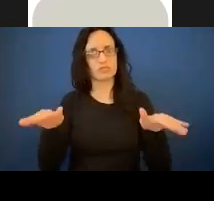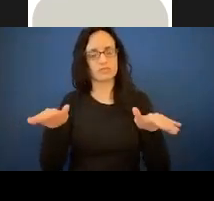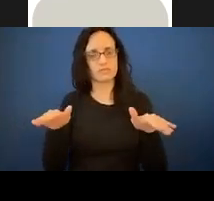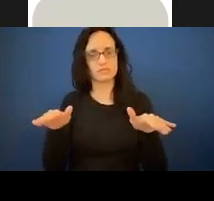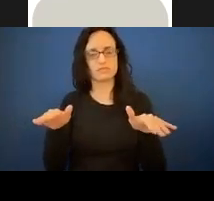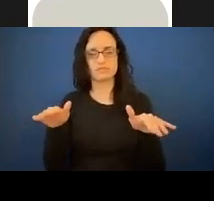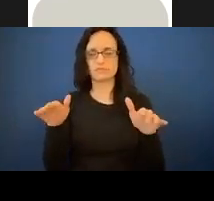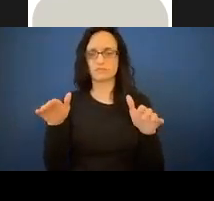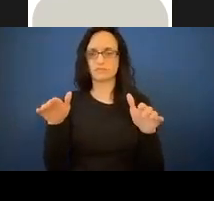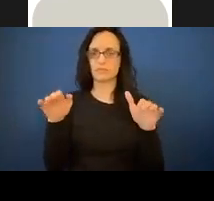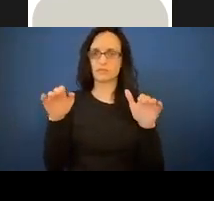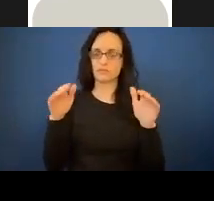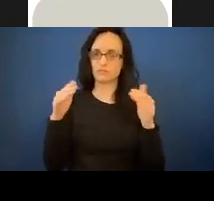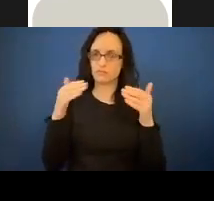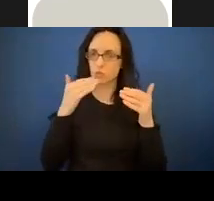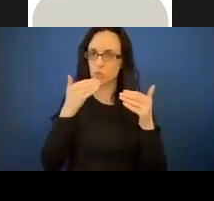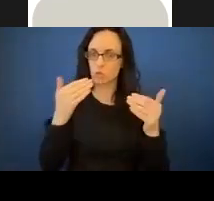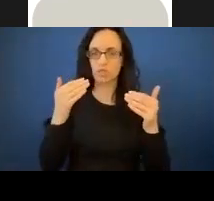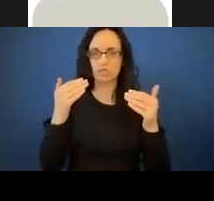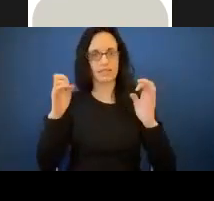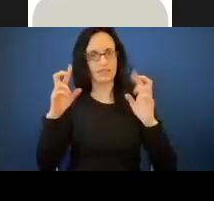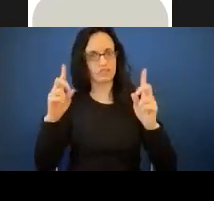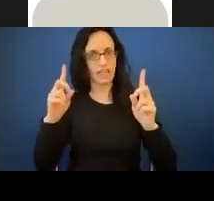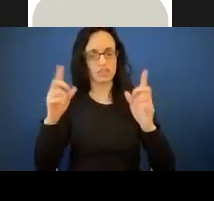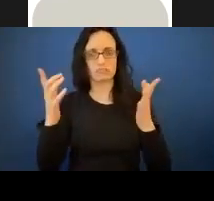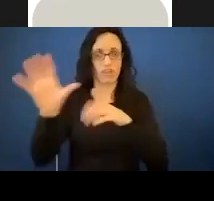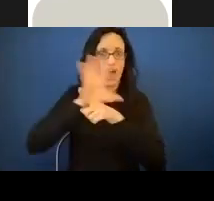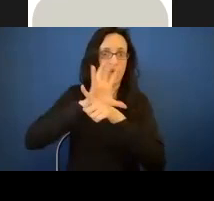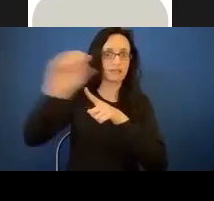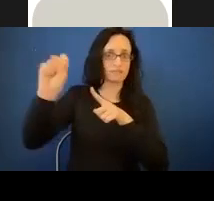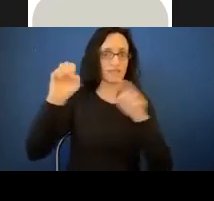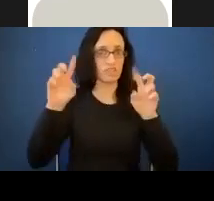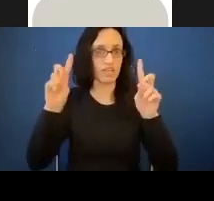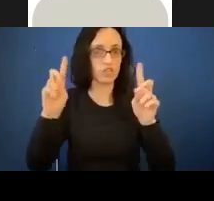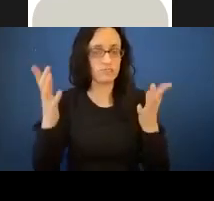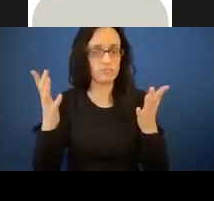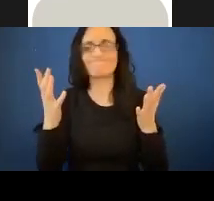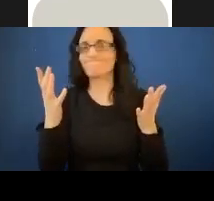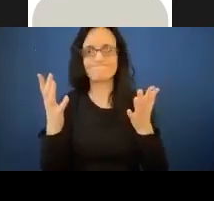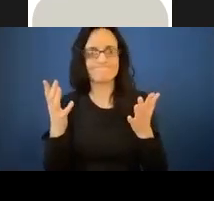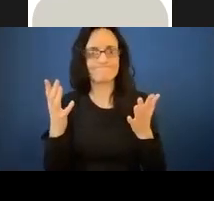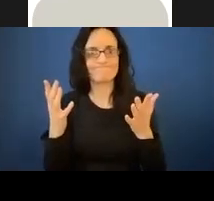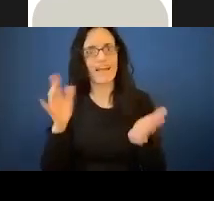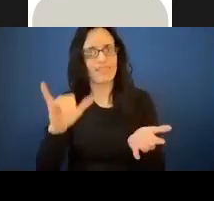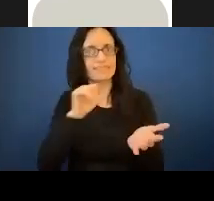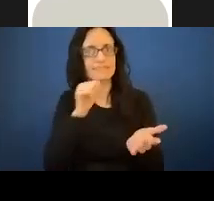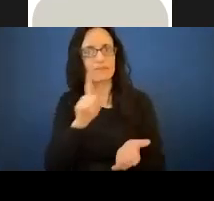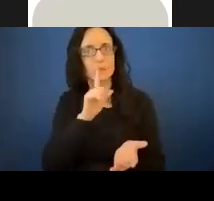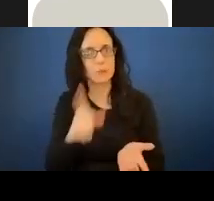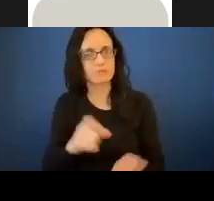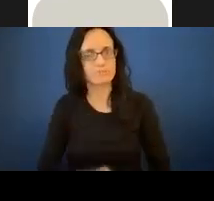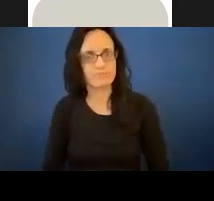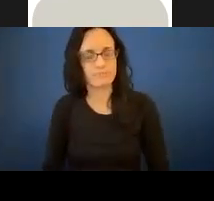an education that can only be referred to as exemplary, but that's not the case. We have